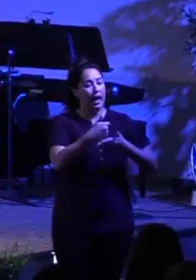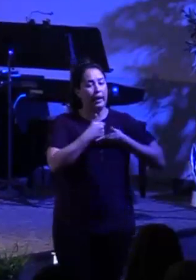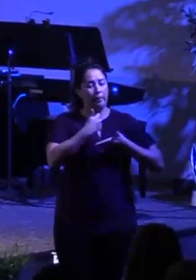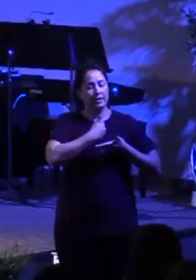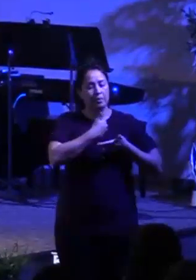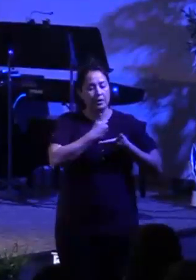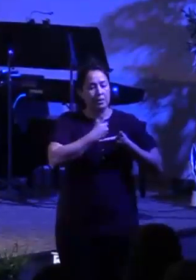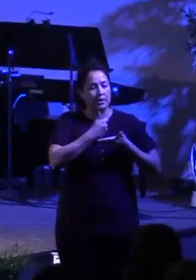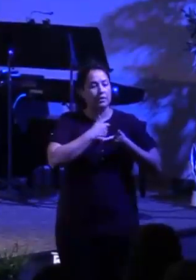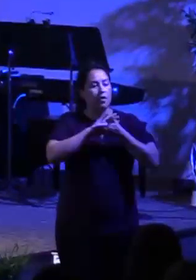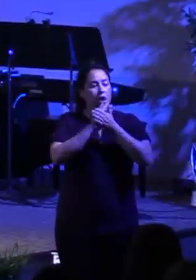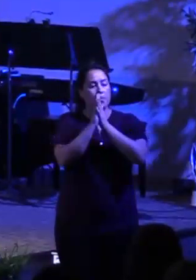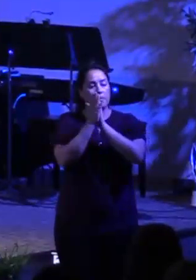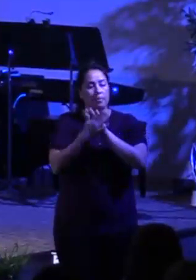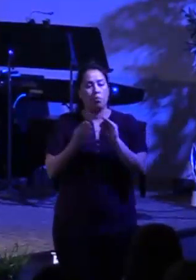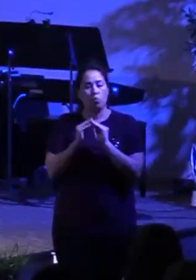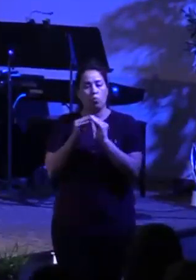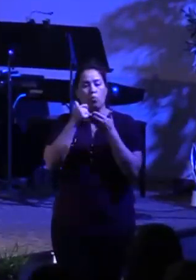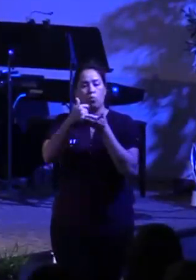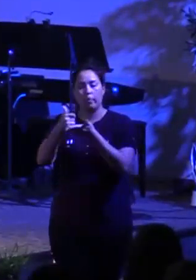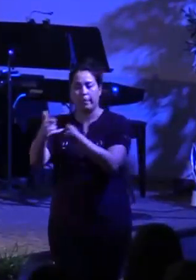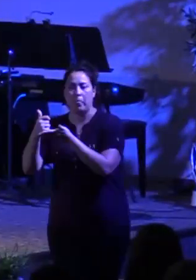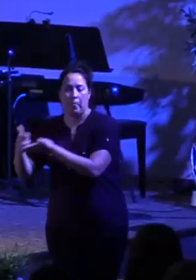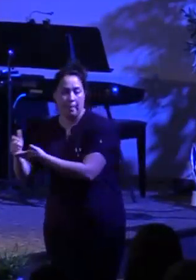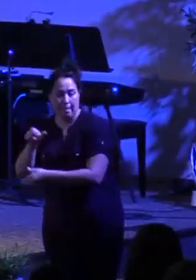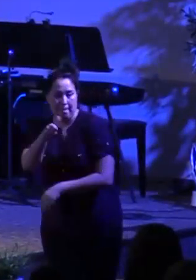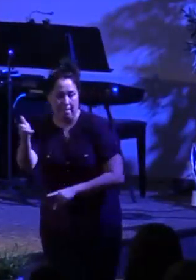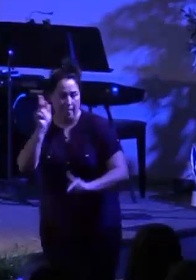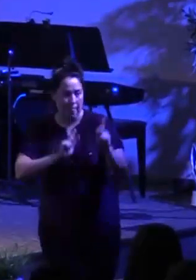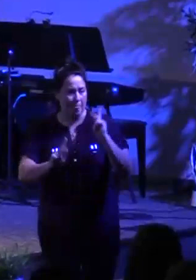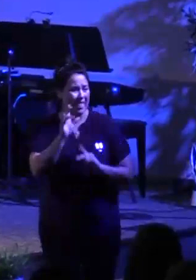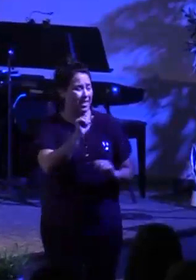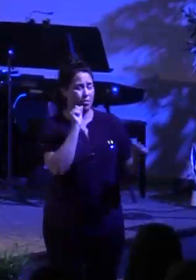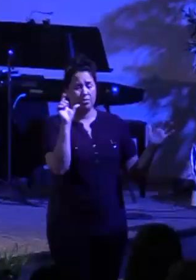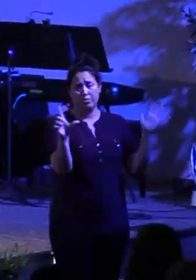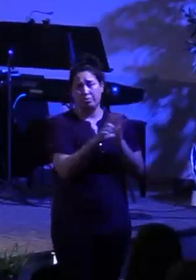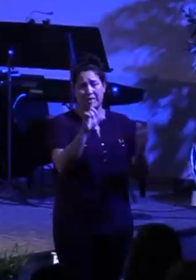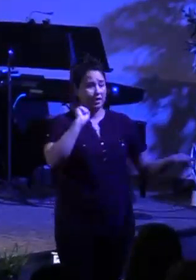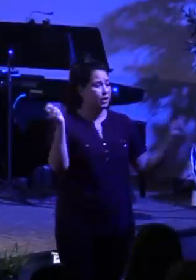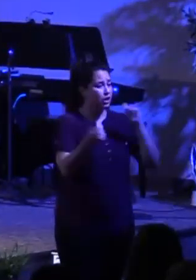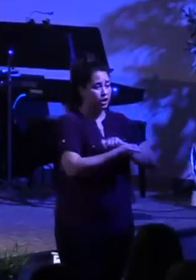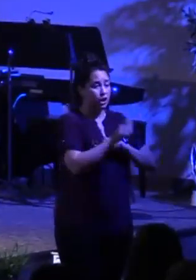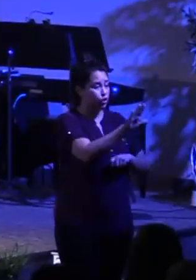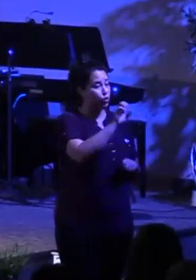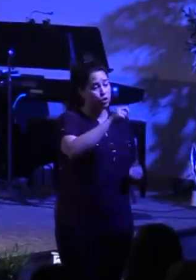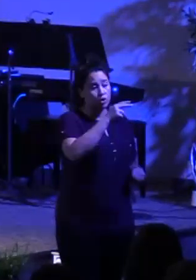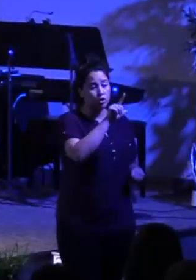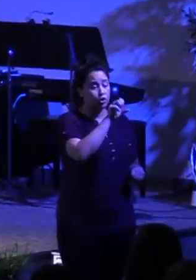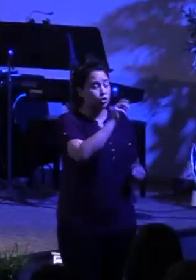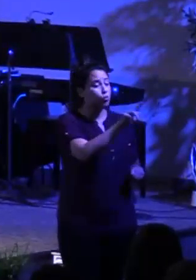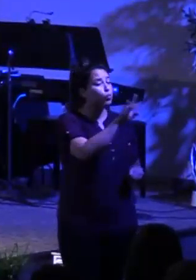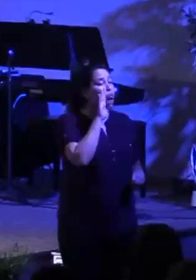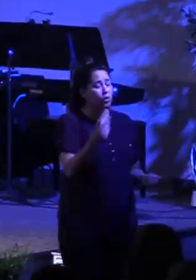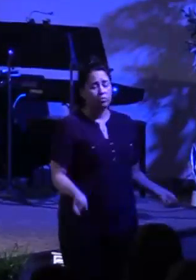to someone who is a servant to others. And that immediately will change the dynamic of your shalom. You're going to be a happier